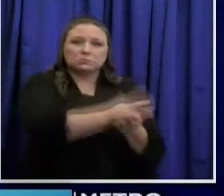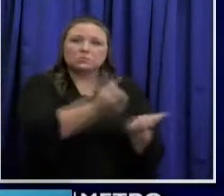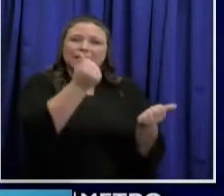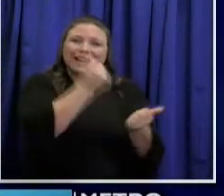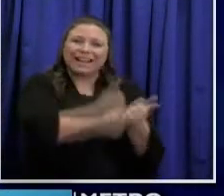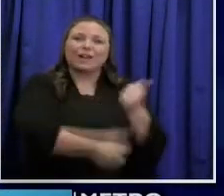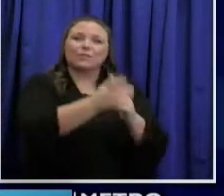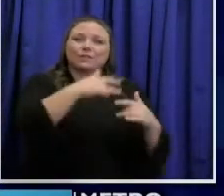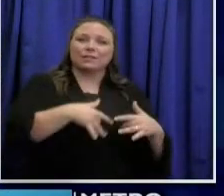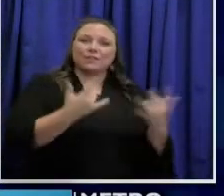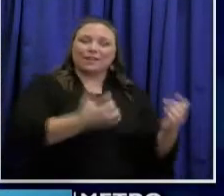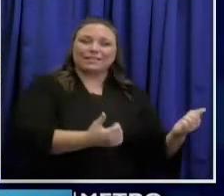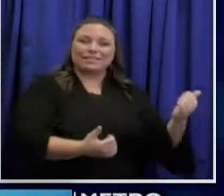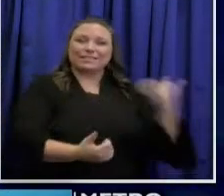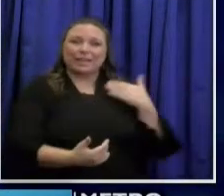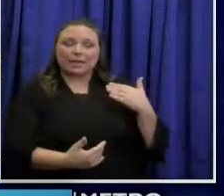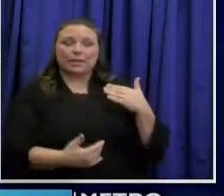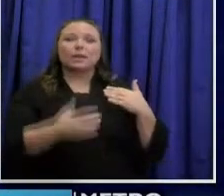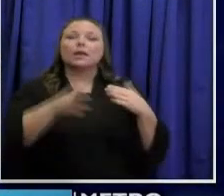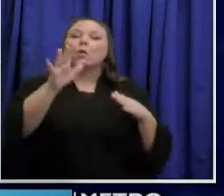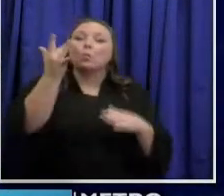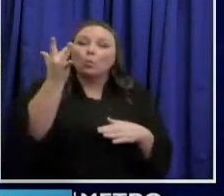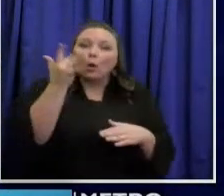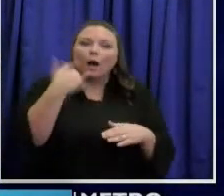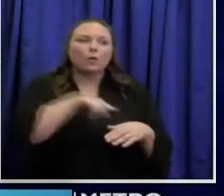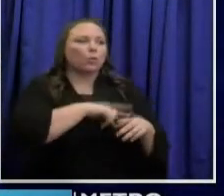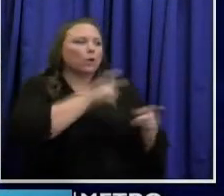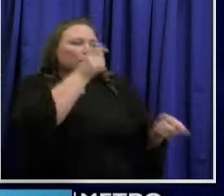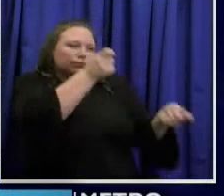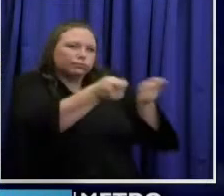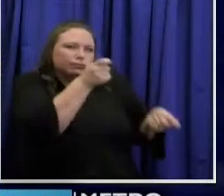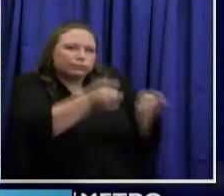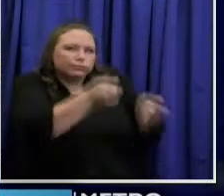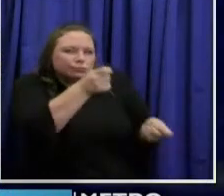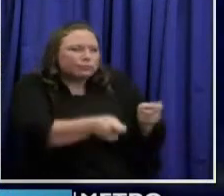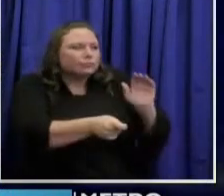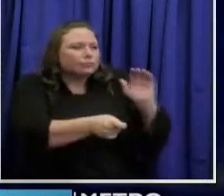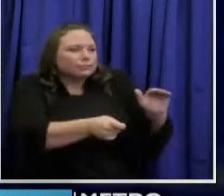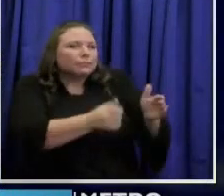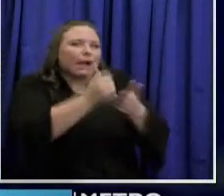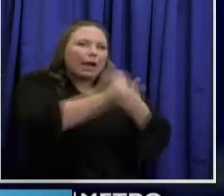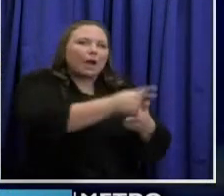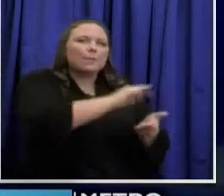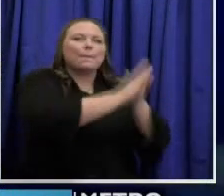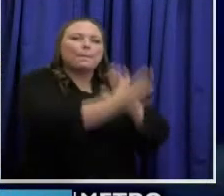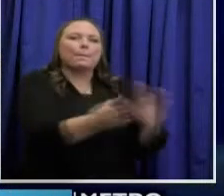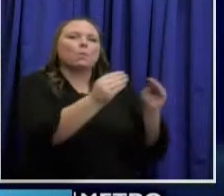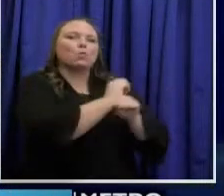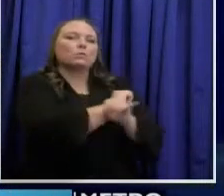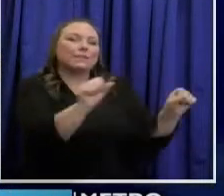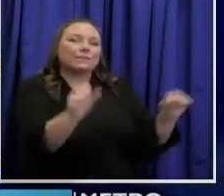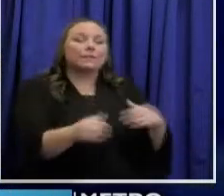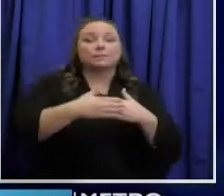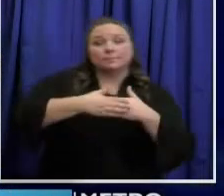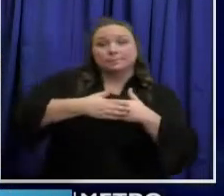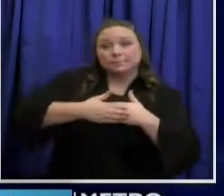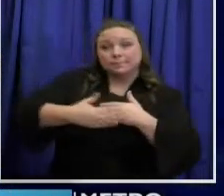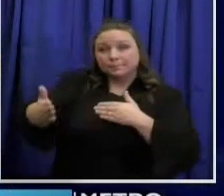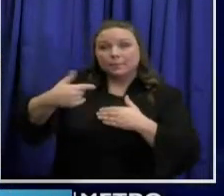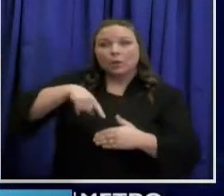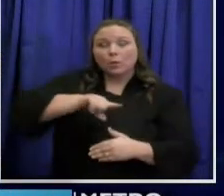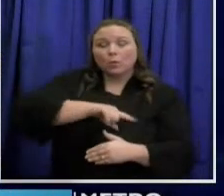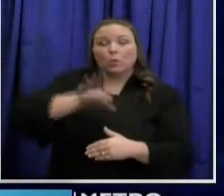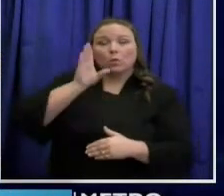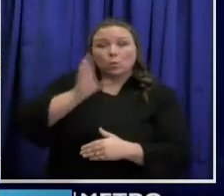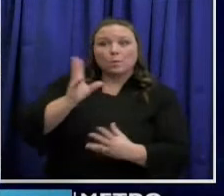submitted. And the good news is we've been able to modify those events and make them safer events. Moving forward, we definitely